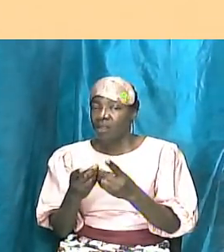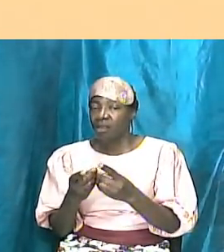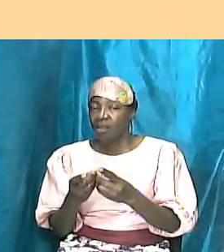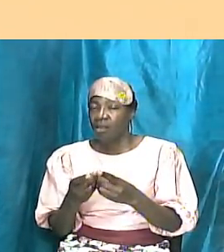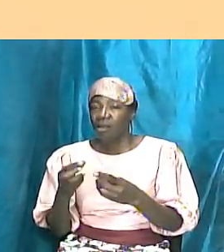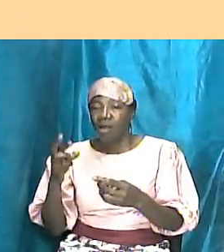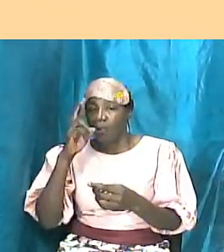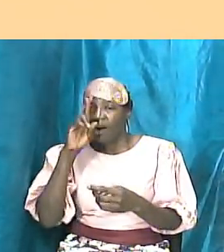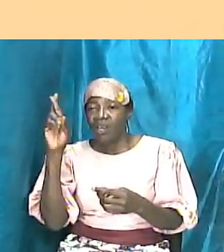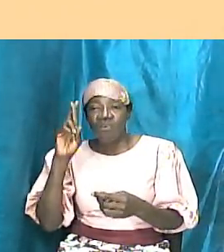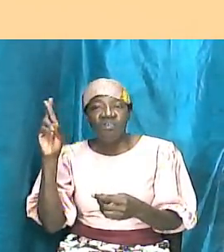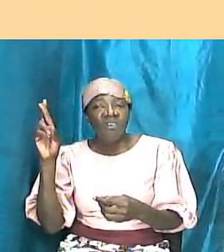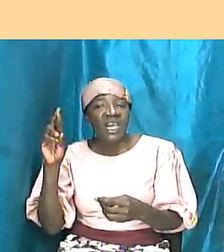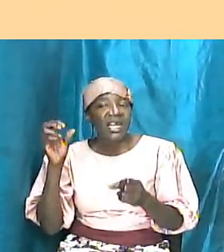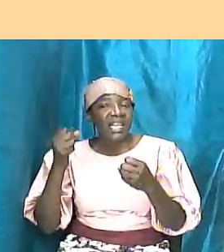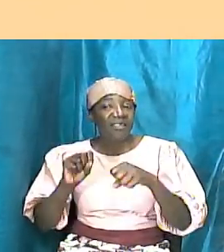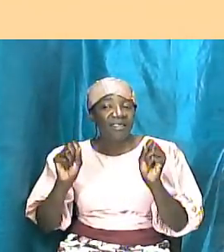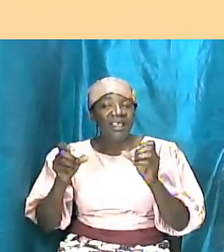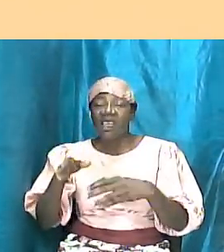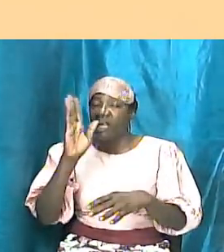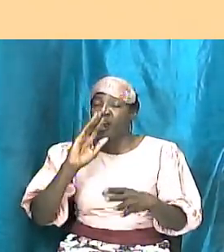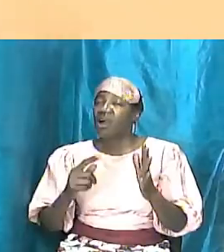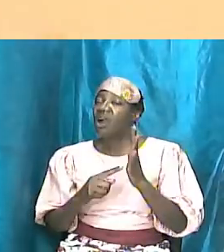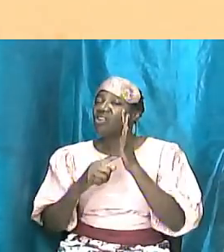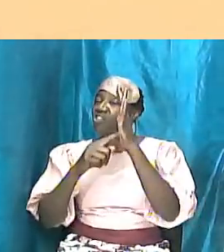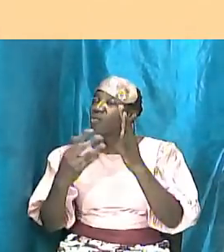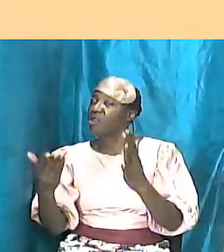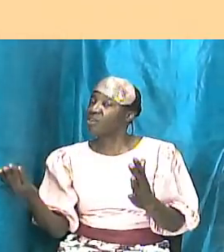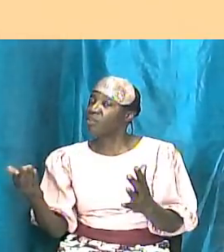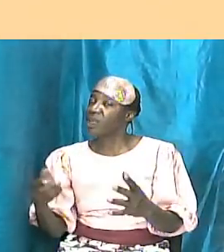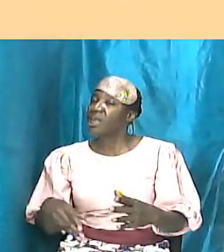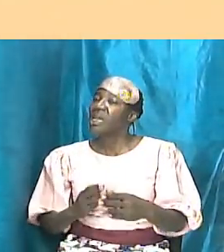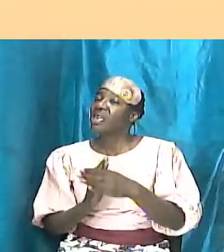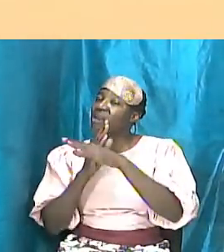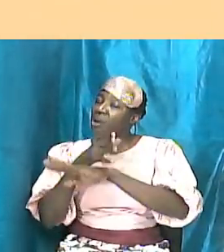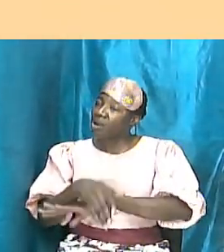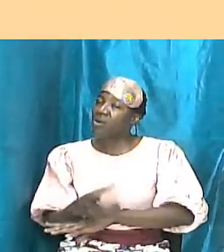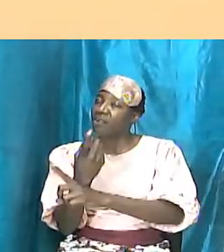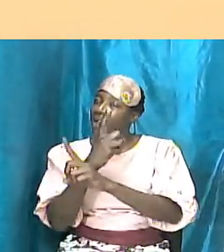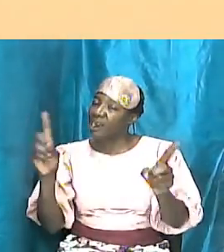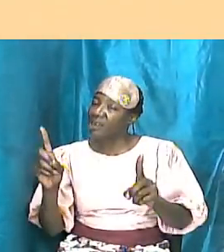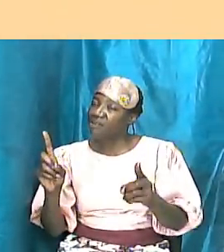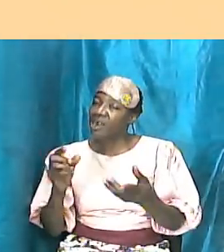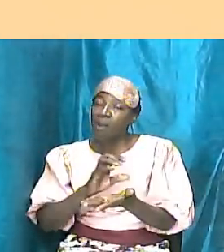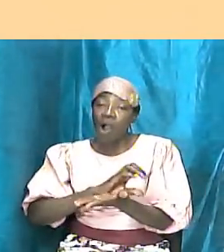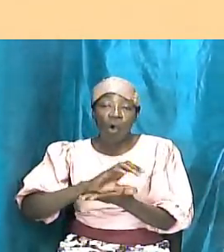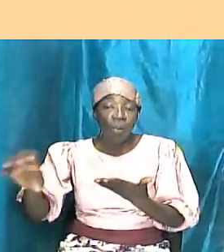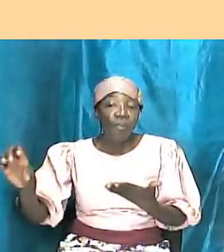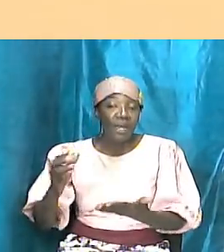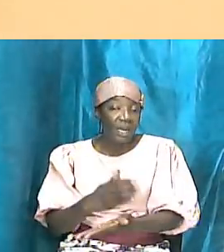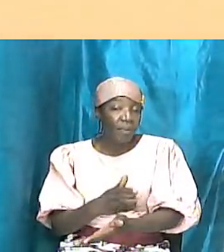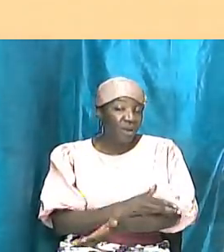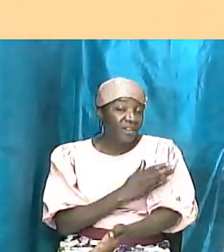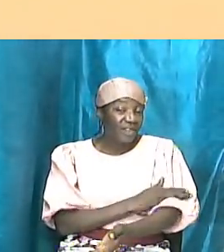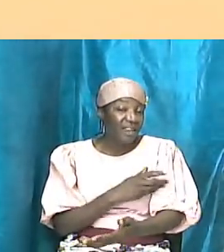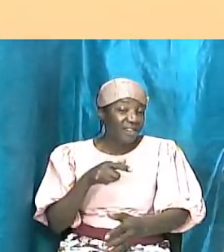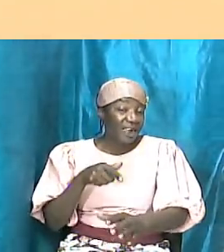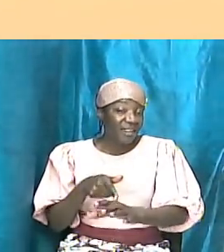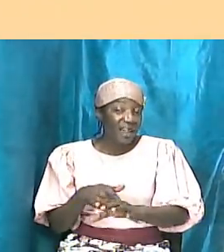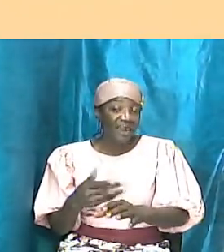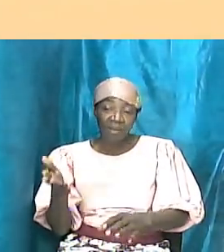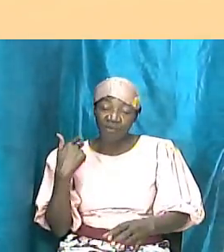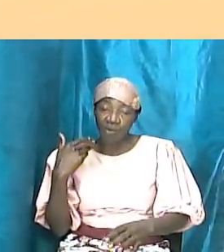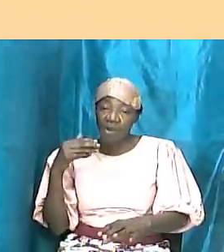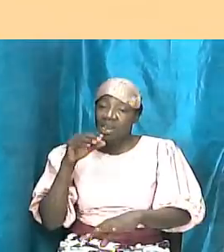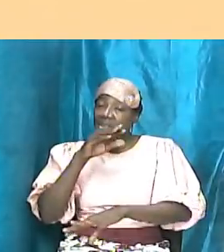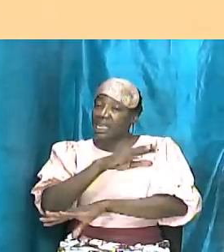was now showing us something, because he was going to take them across and deliver them and complete the process that was started before. So in the evening,